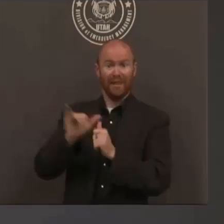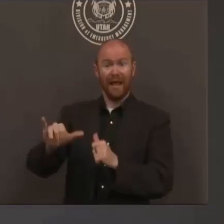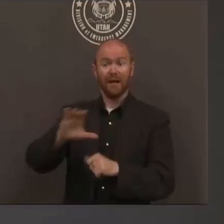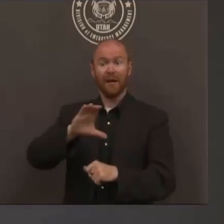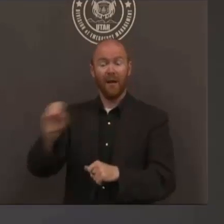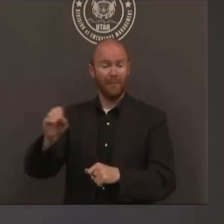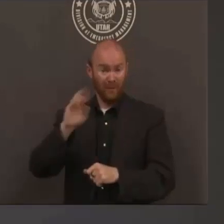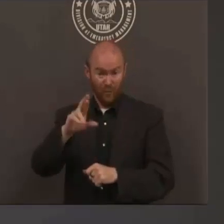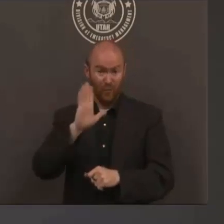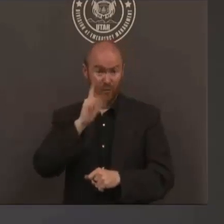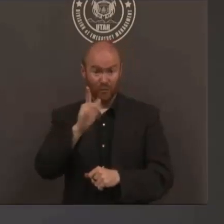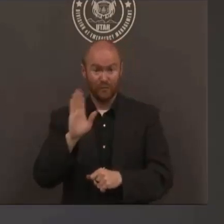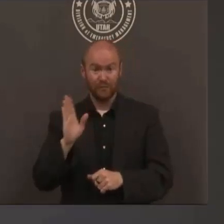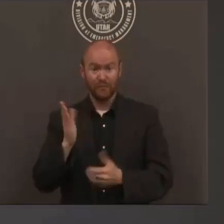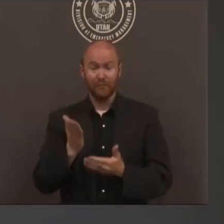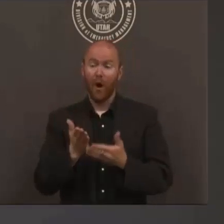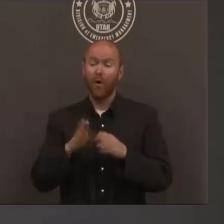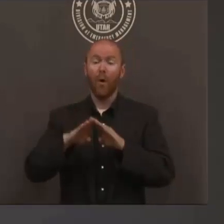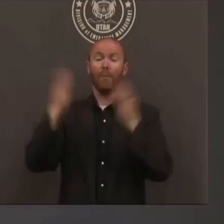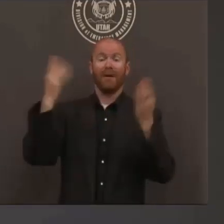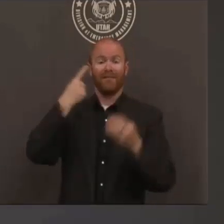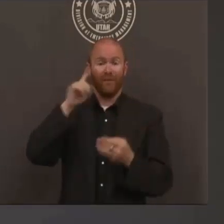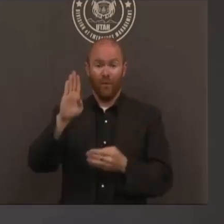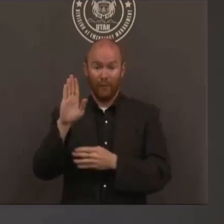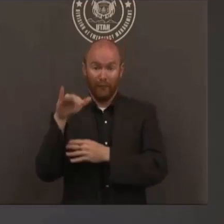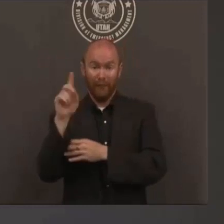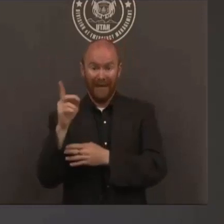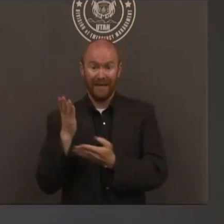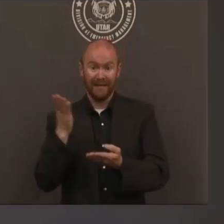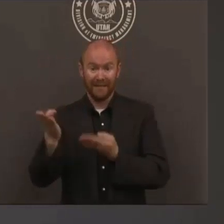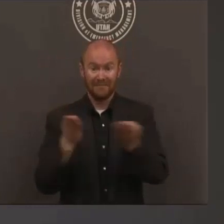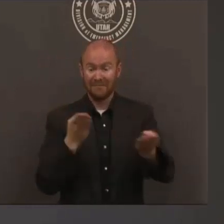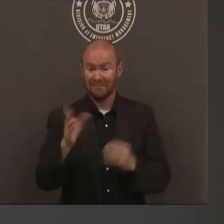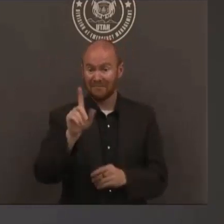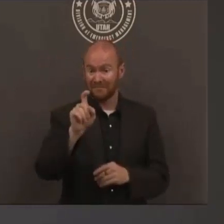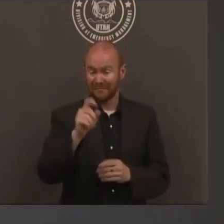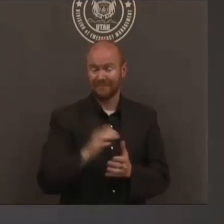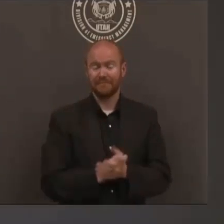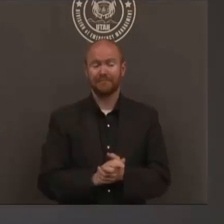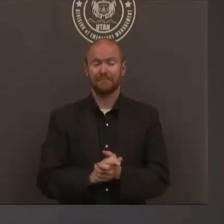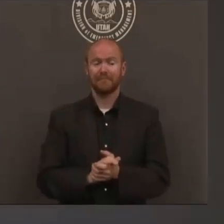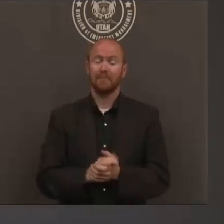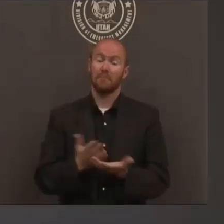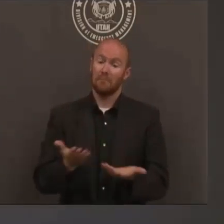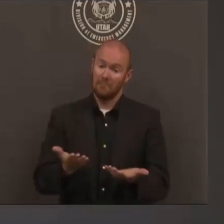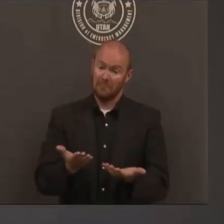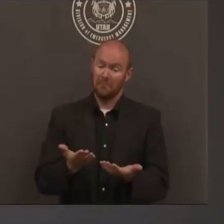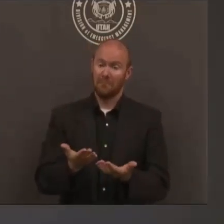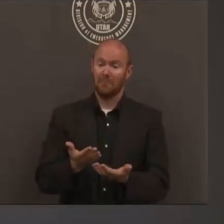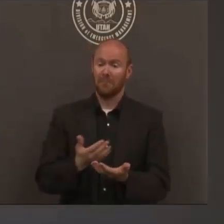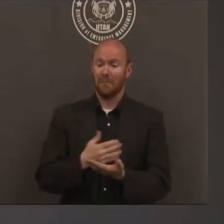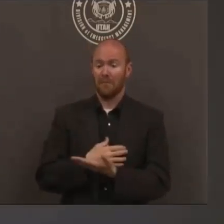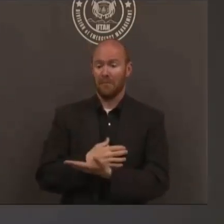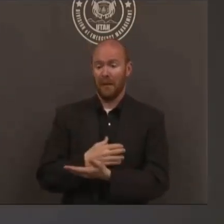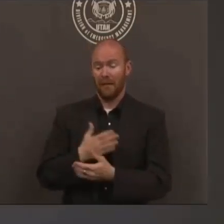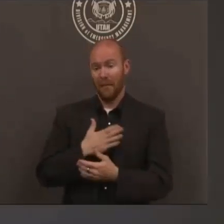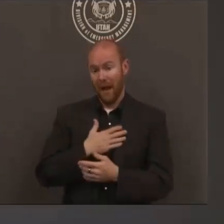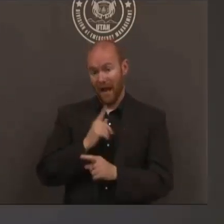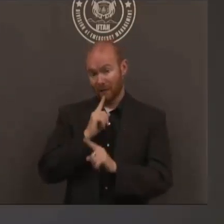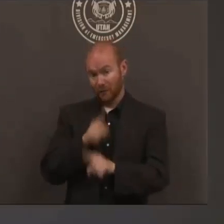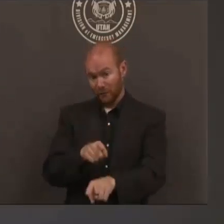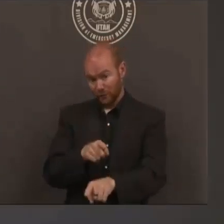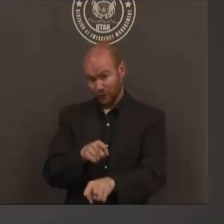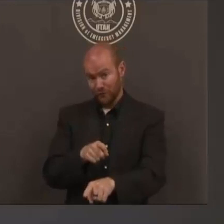put that up for bidding? Okay, let me answer that question. One, I believe, and we've